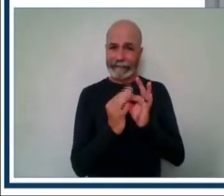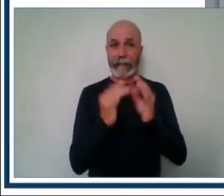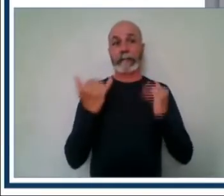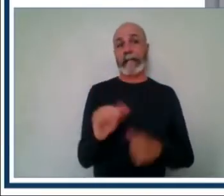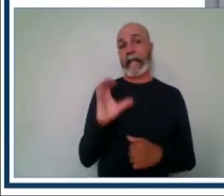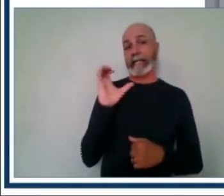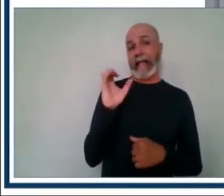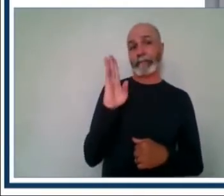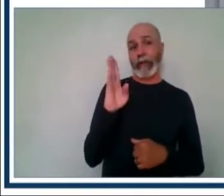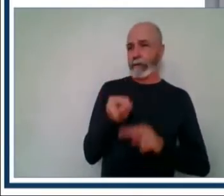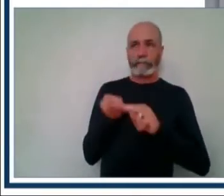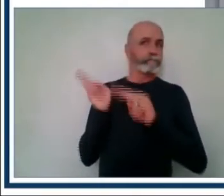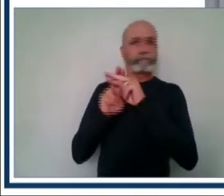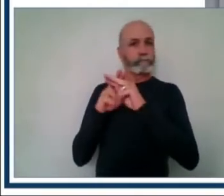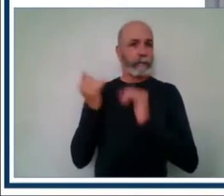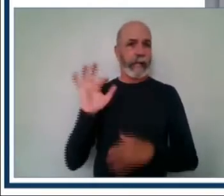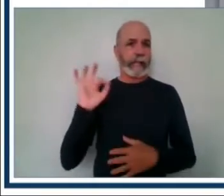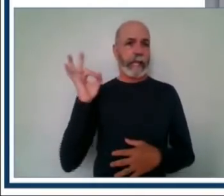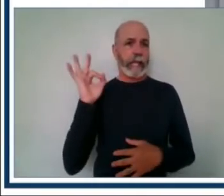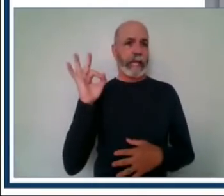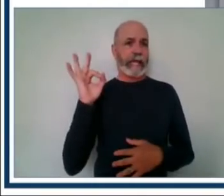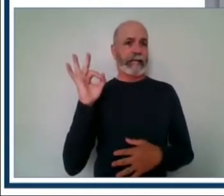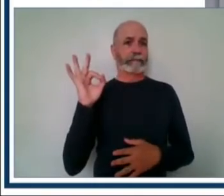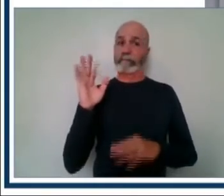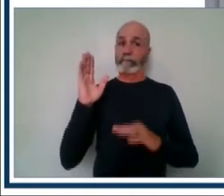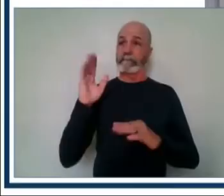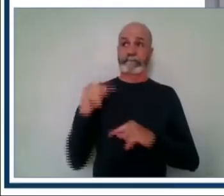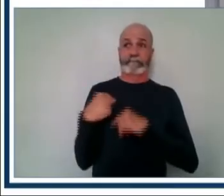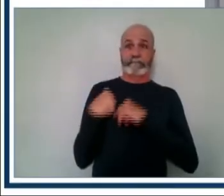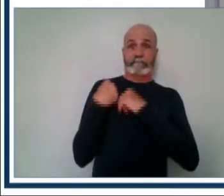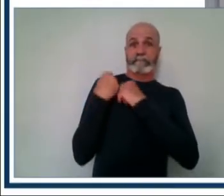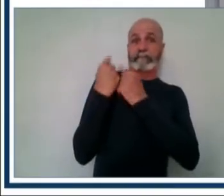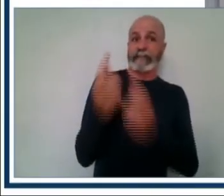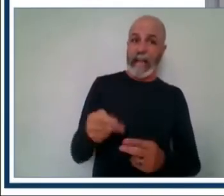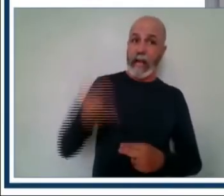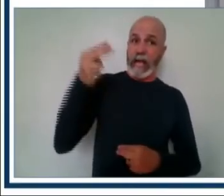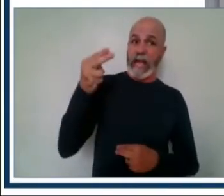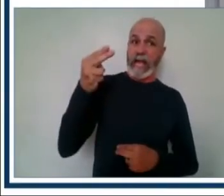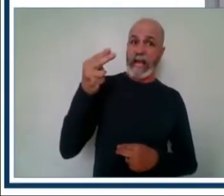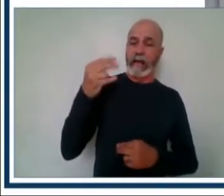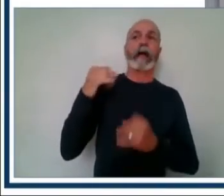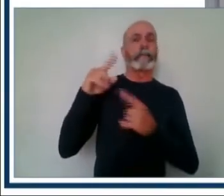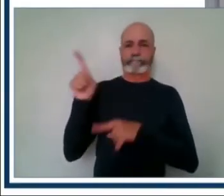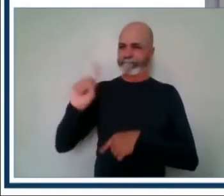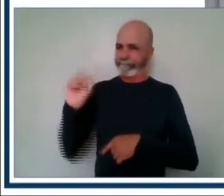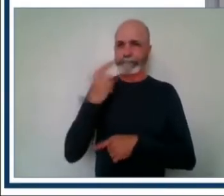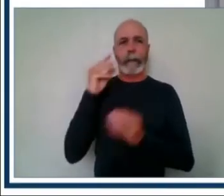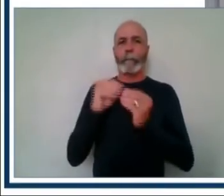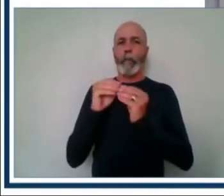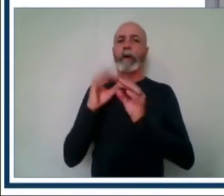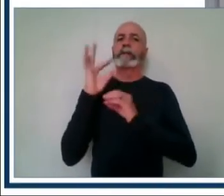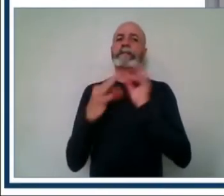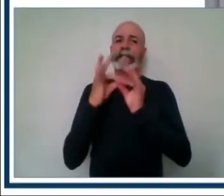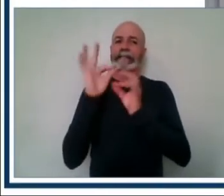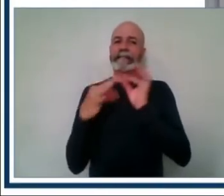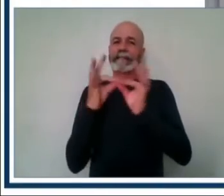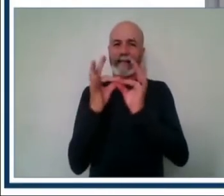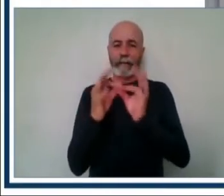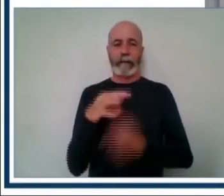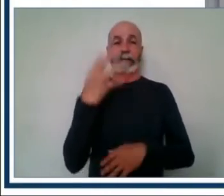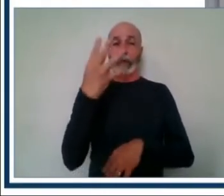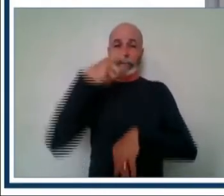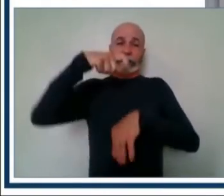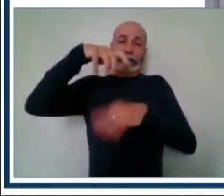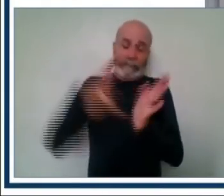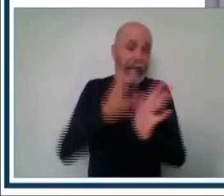higher number than usual, but we are testing more in CBRM, 4 times the usual rate. That said, I do like to see